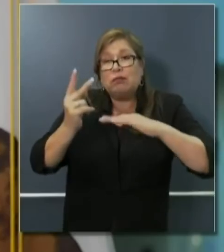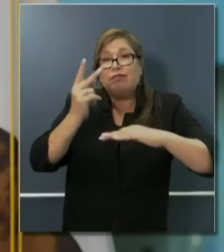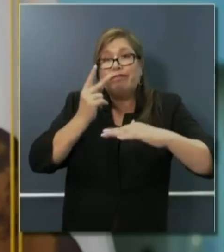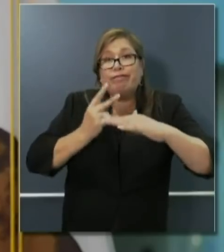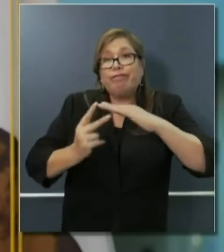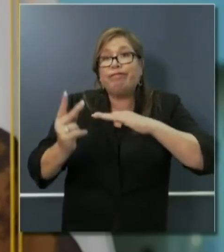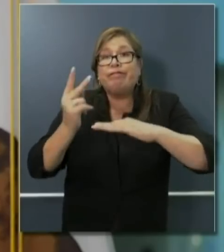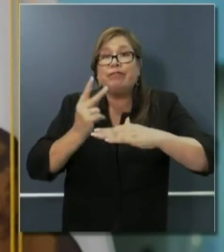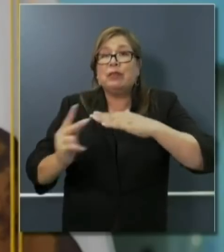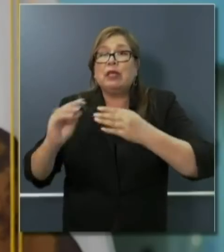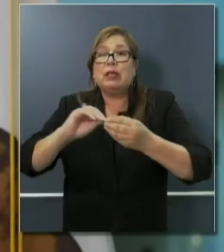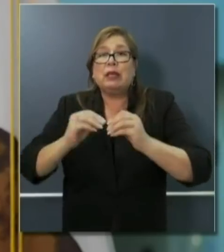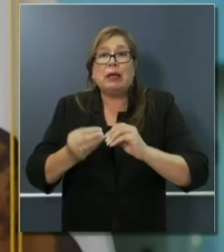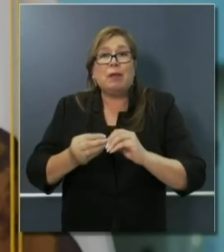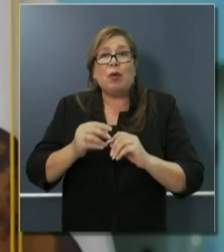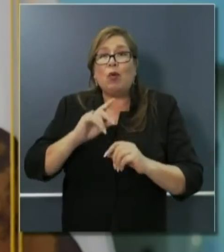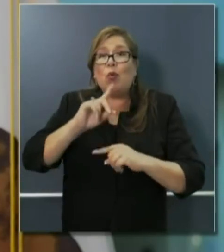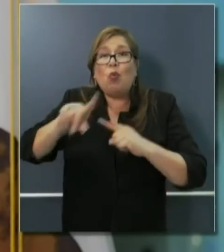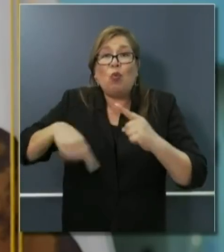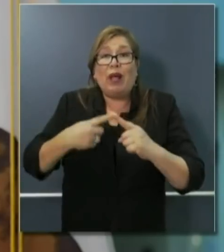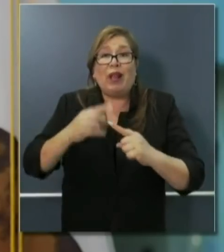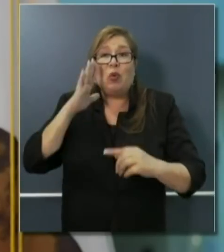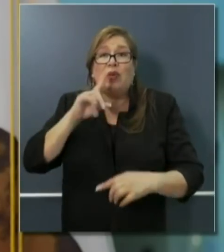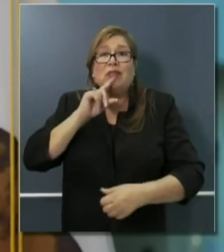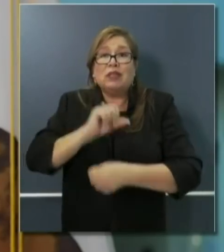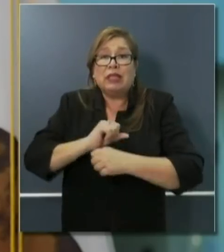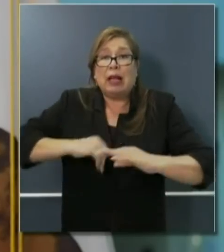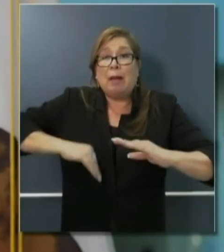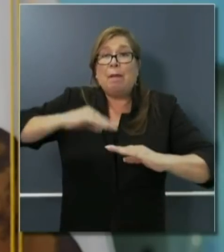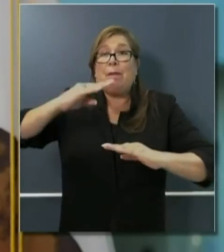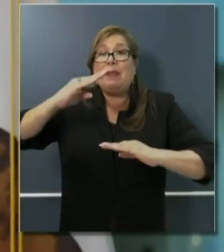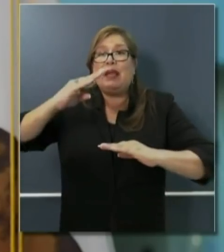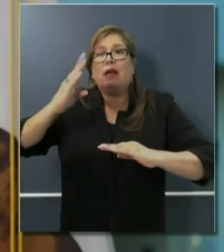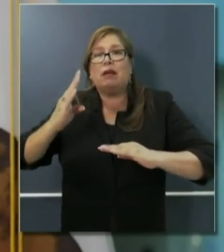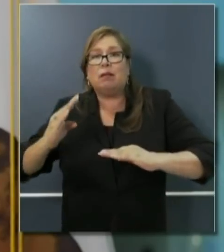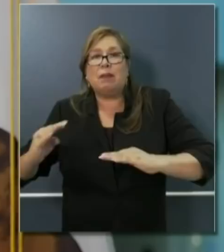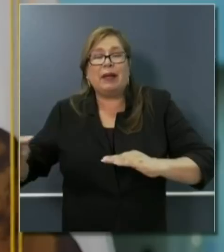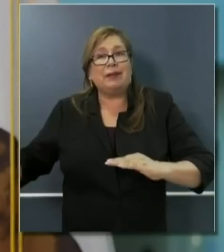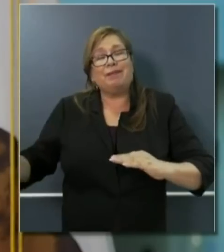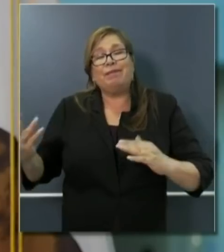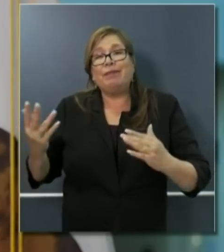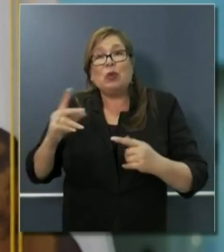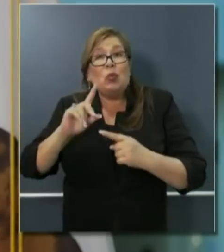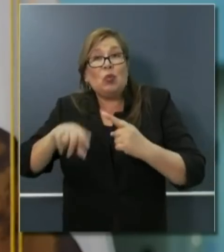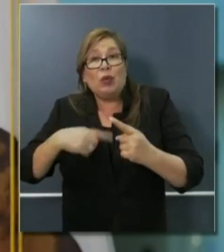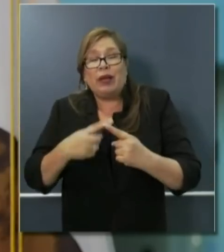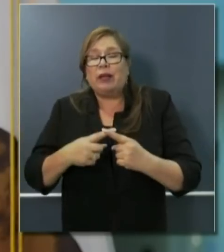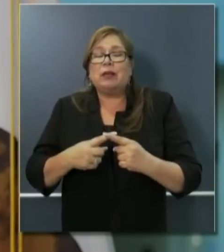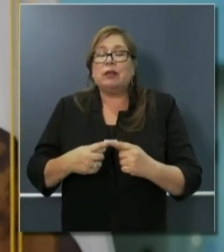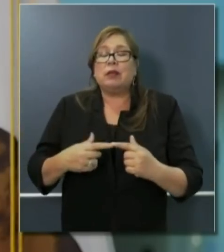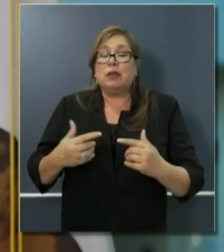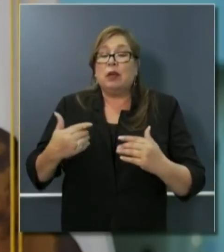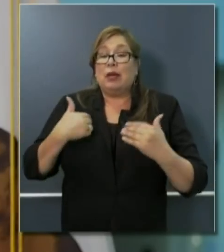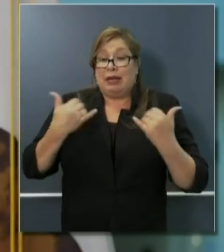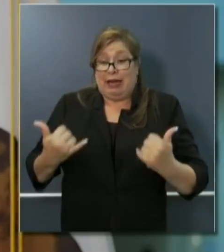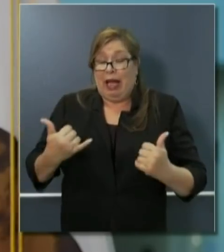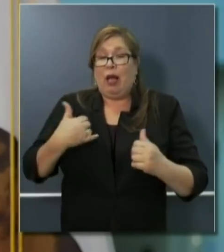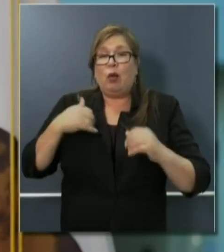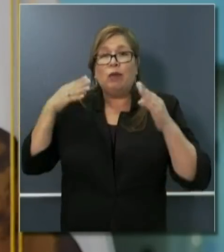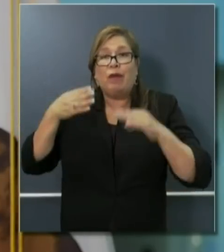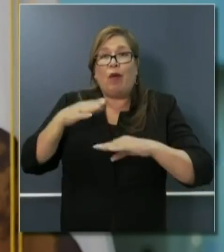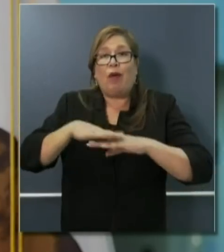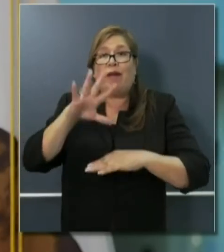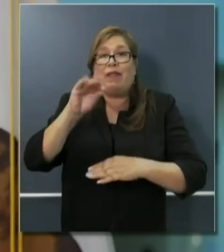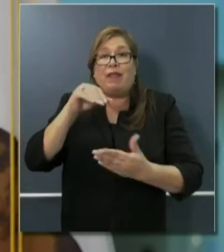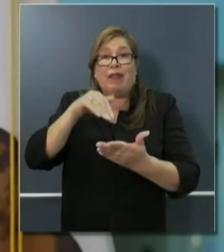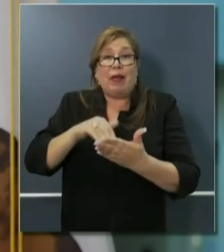to determine where and when that peak comes. And we are on our way to securing those 50,000 beds, ensuring